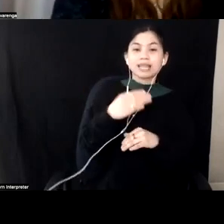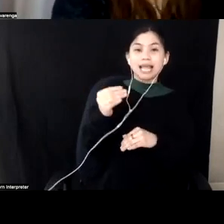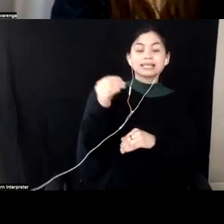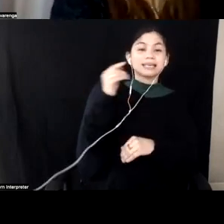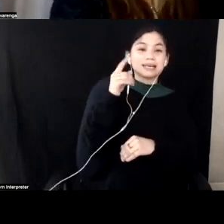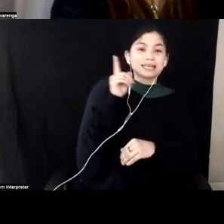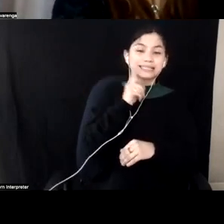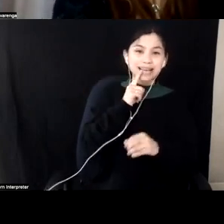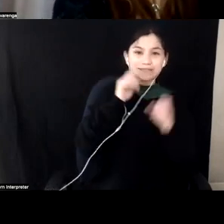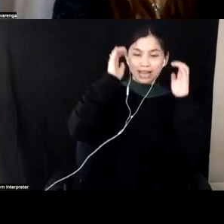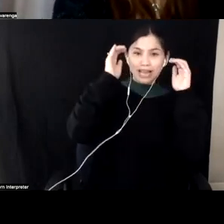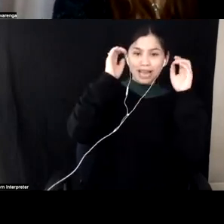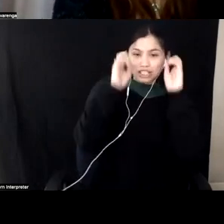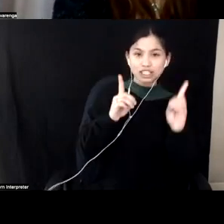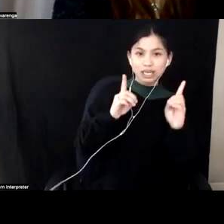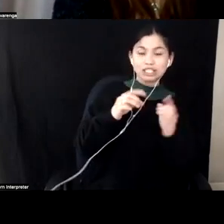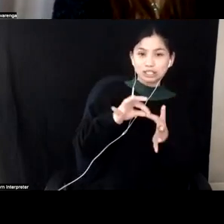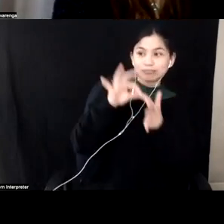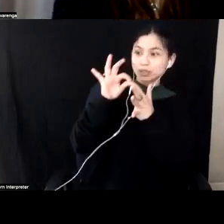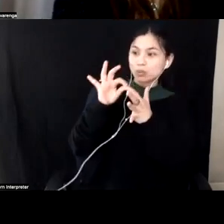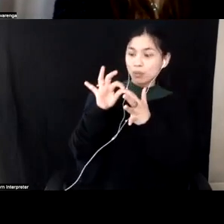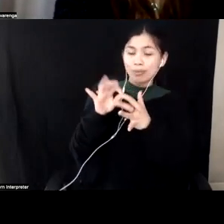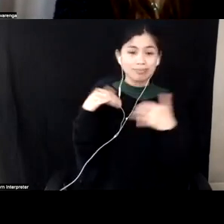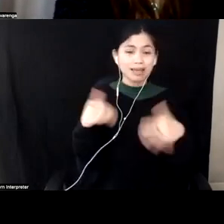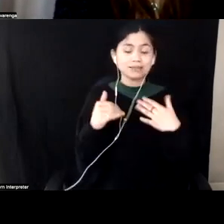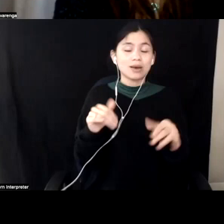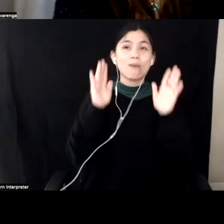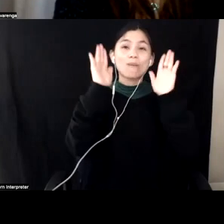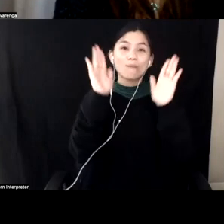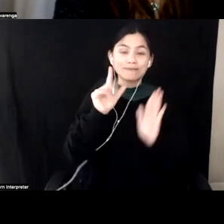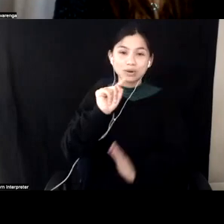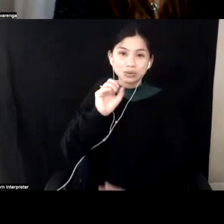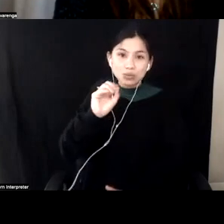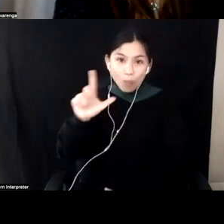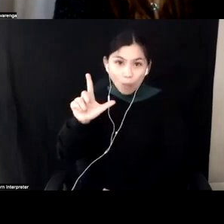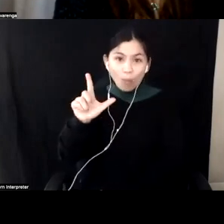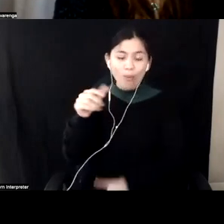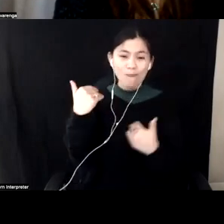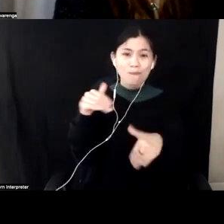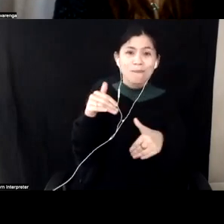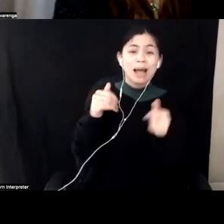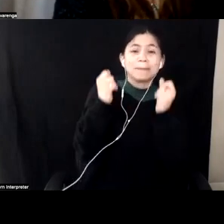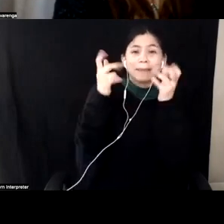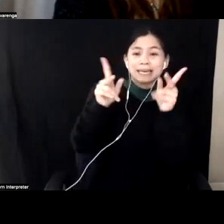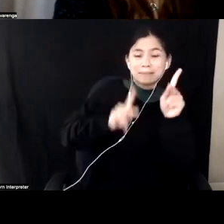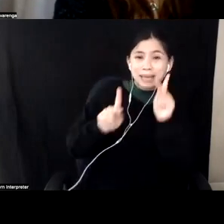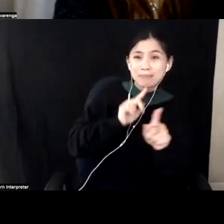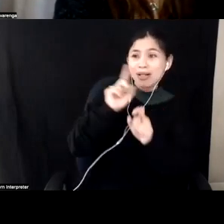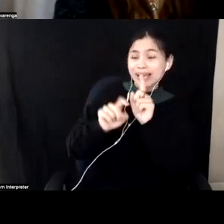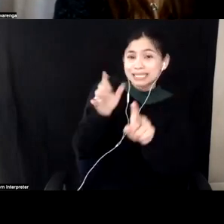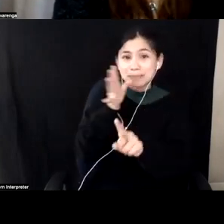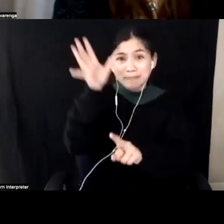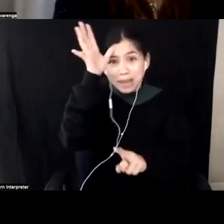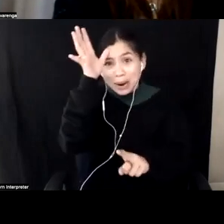a great tool, because there's a lot of things that as parents, sometimes we